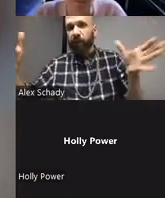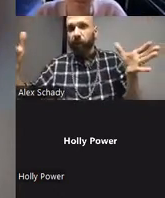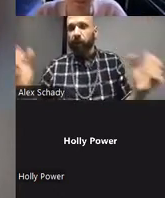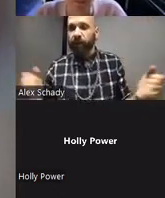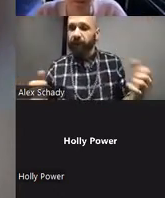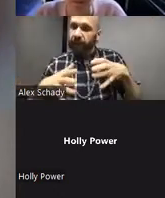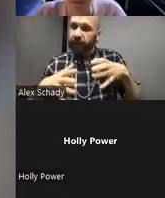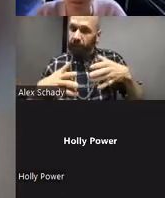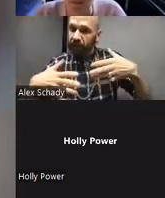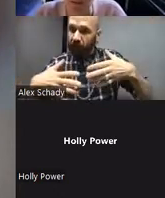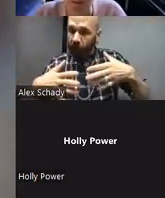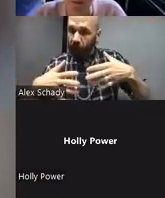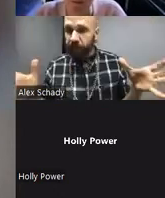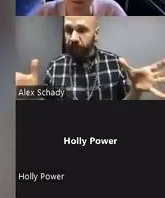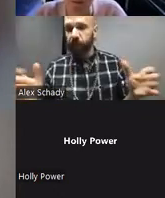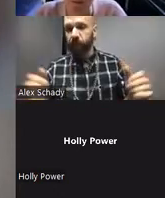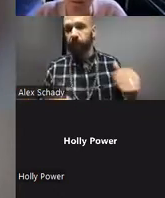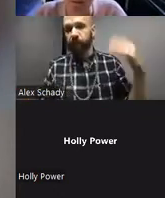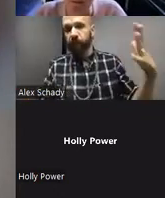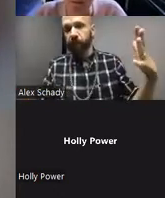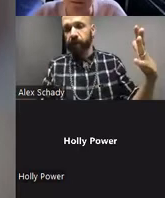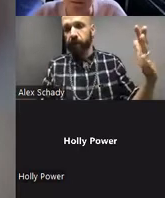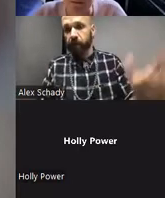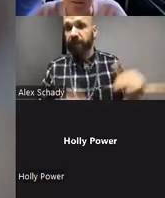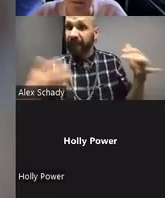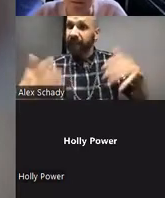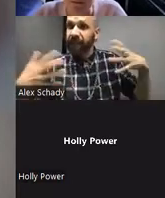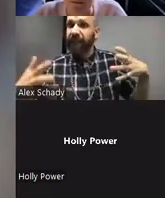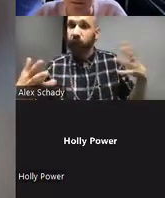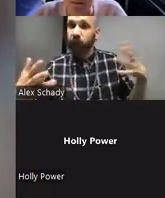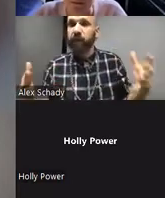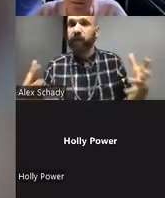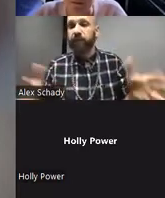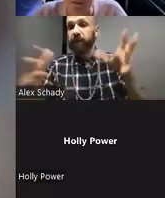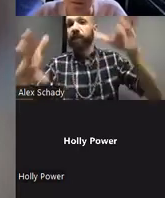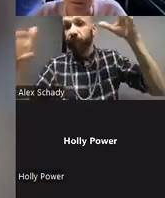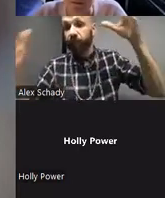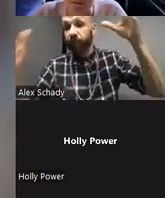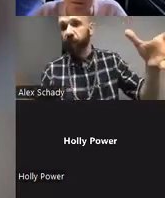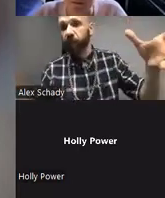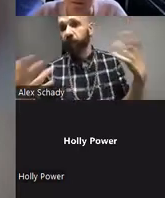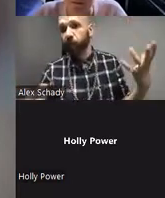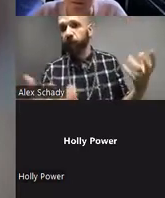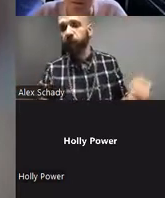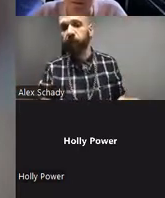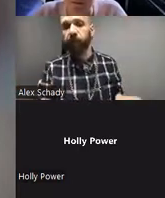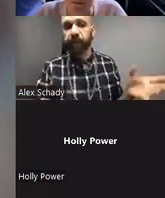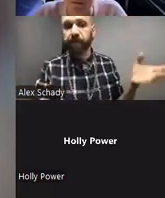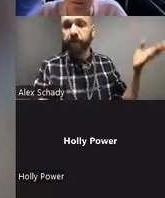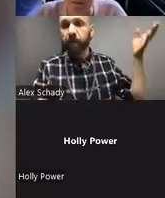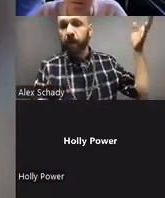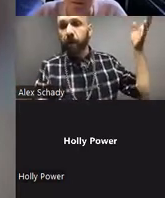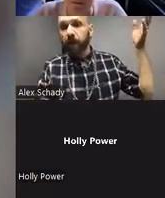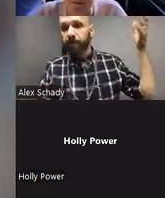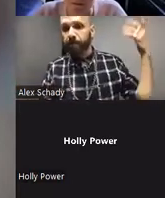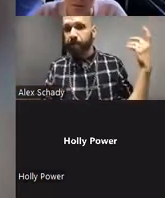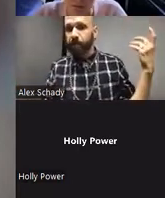sort of, you know, fortress. And this is a way of opening up the doors to the art school, saying actually it should be a facility for everyone, for the local community.